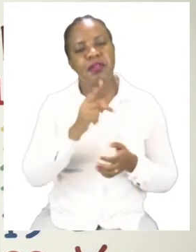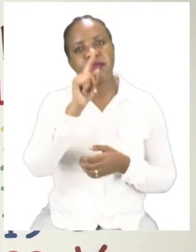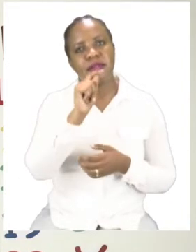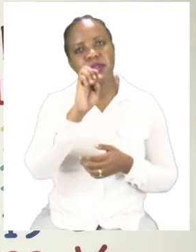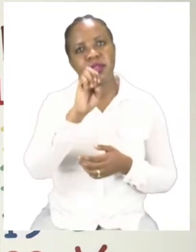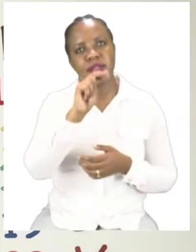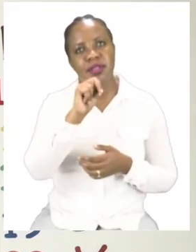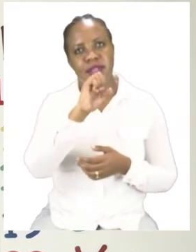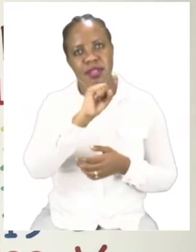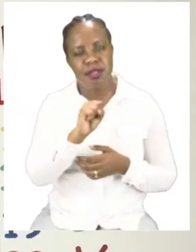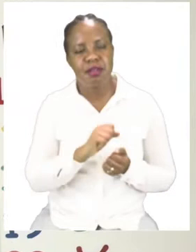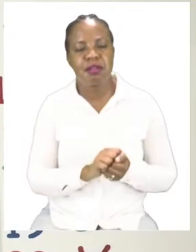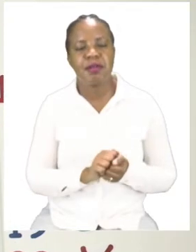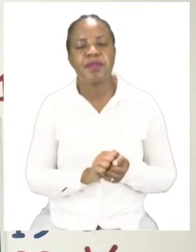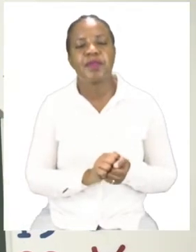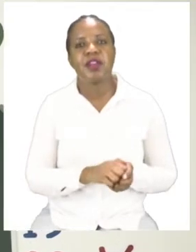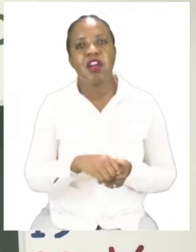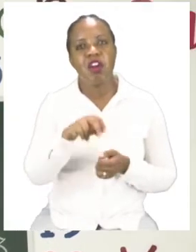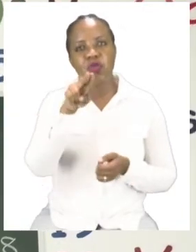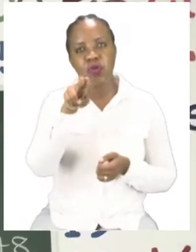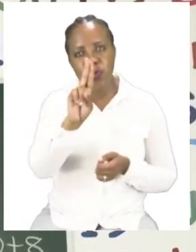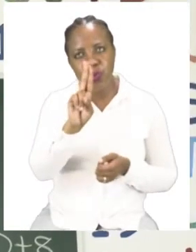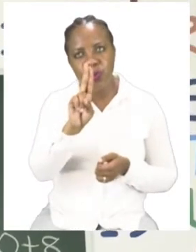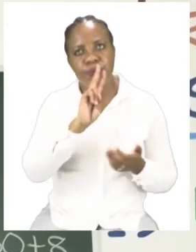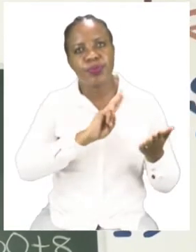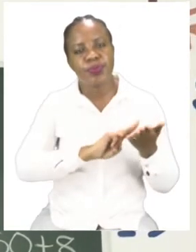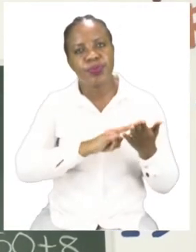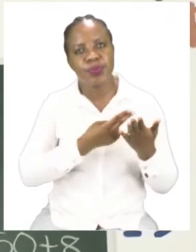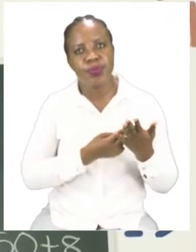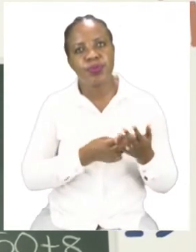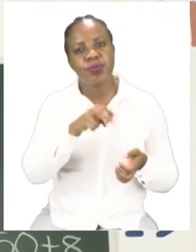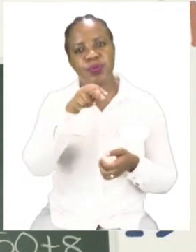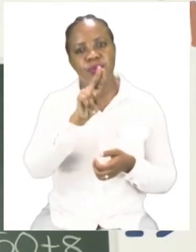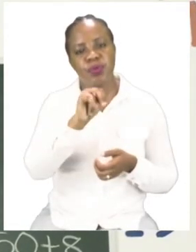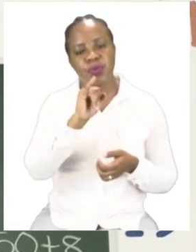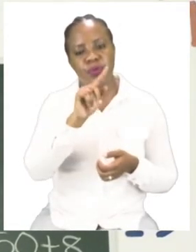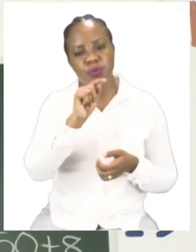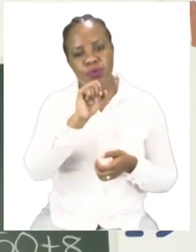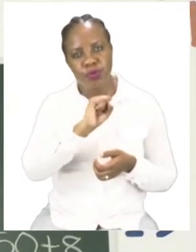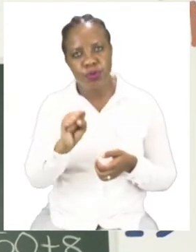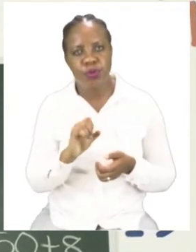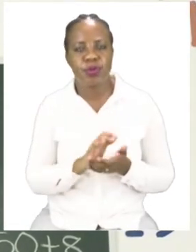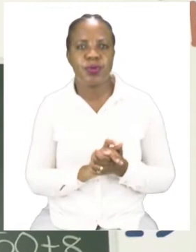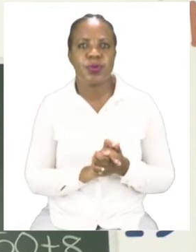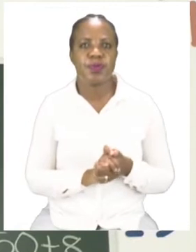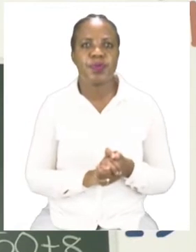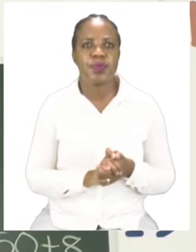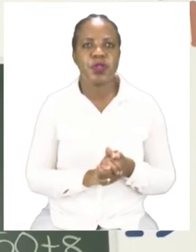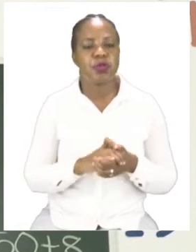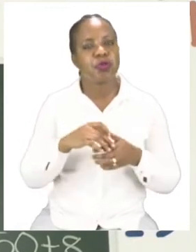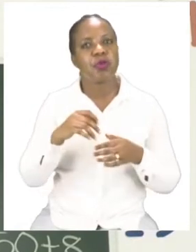the value of the number. So we are going to start by first looking at